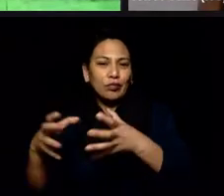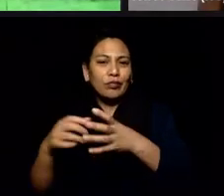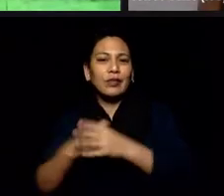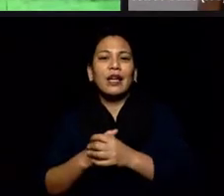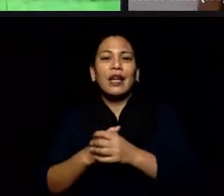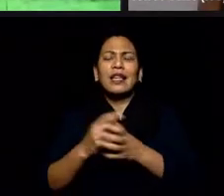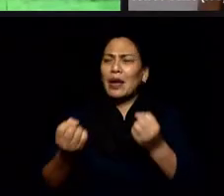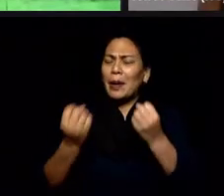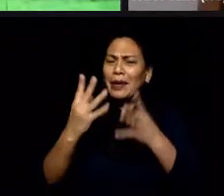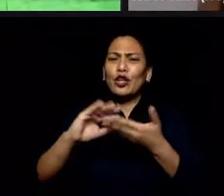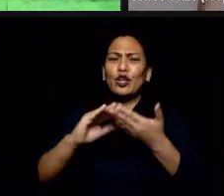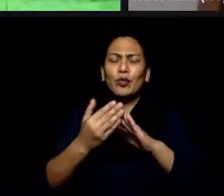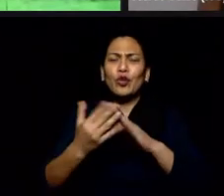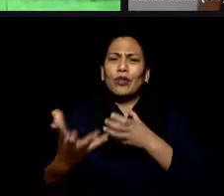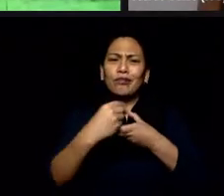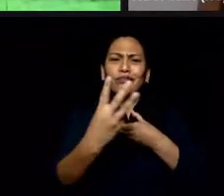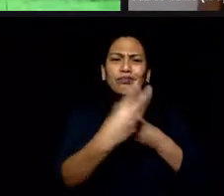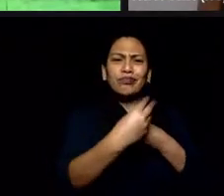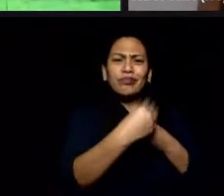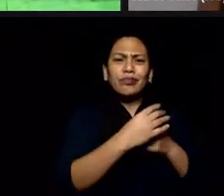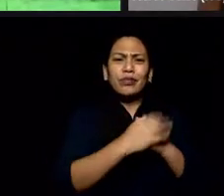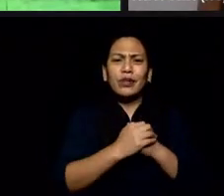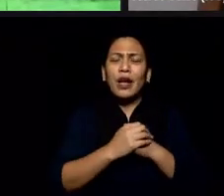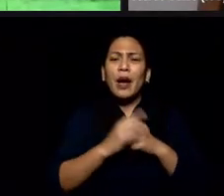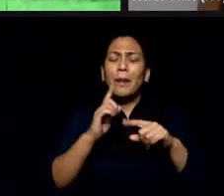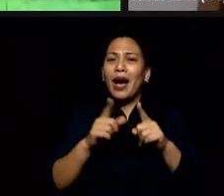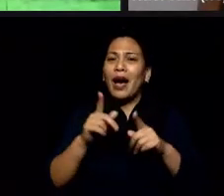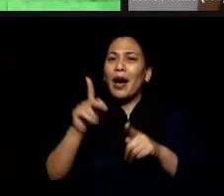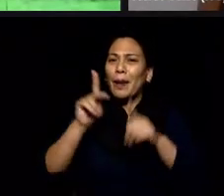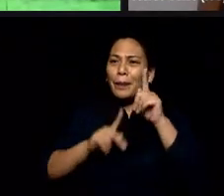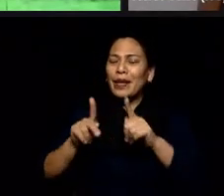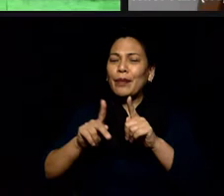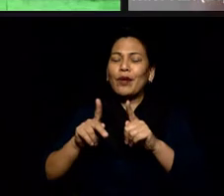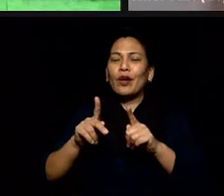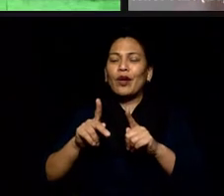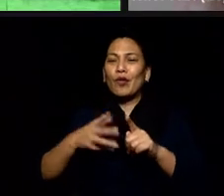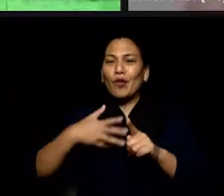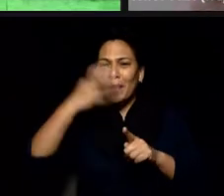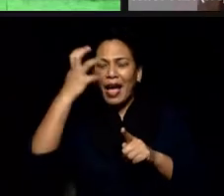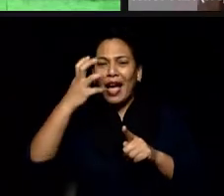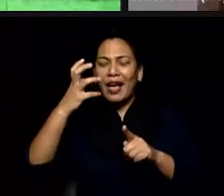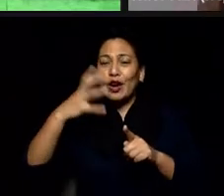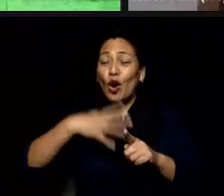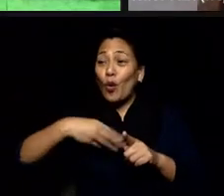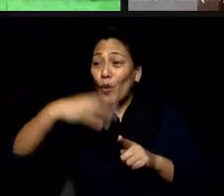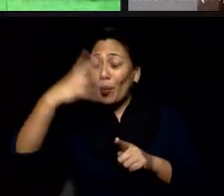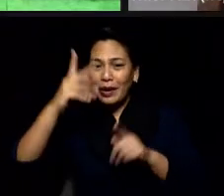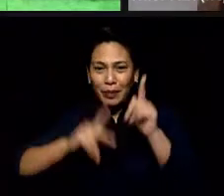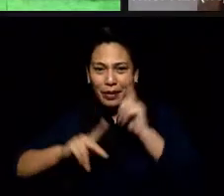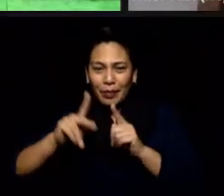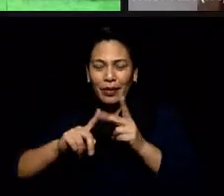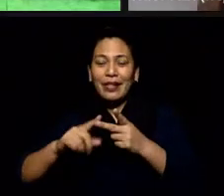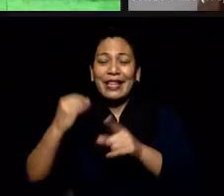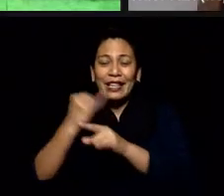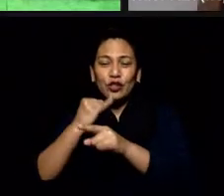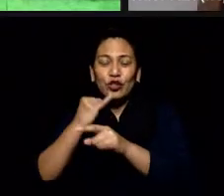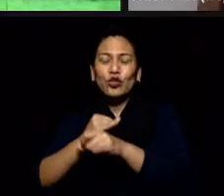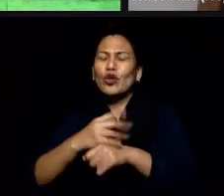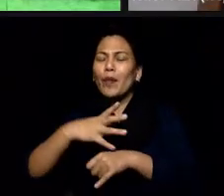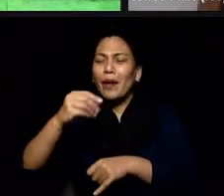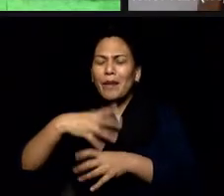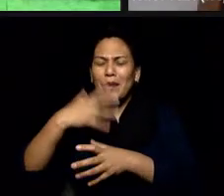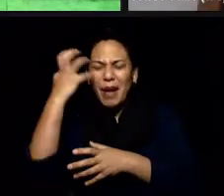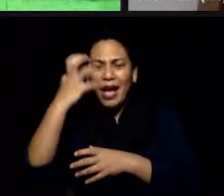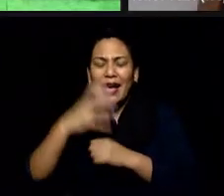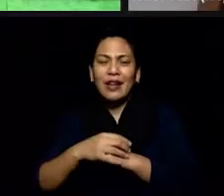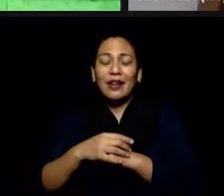address historical inequities. And people were mad. White people, a lot of institutions were mad about that. I had to speak at a committee